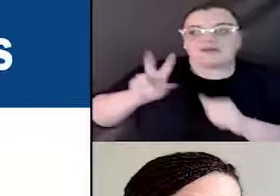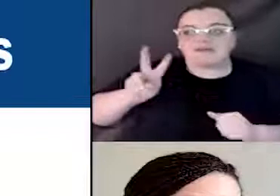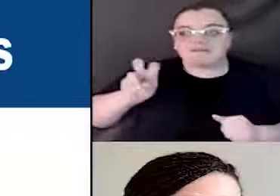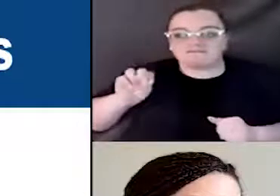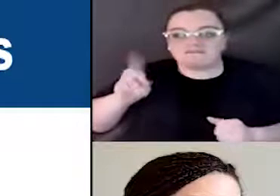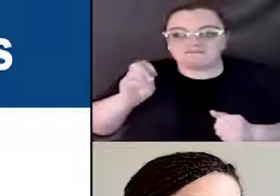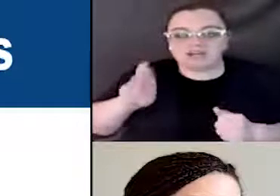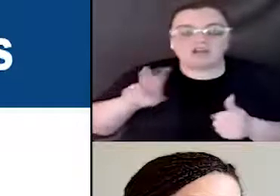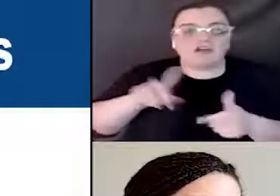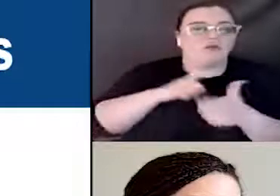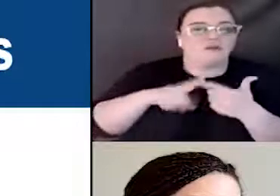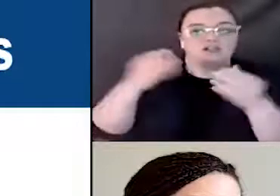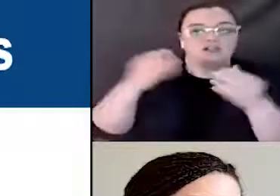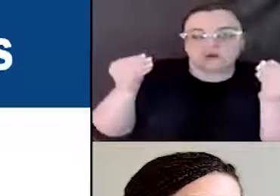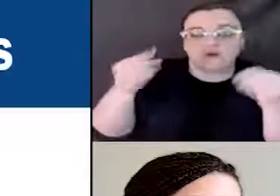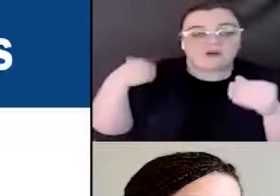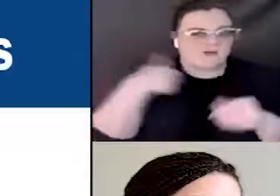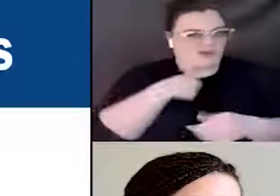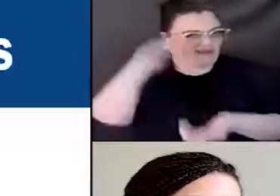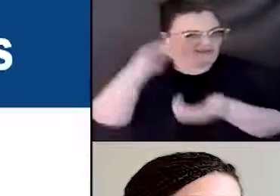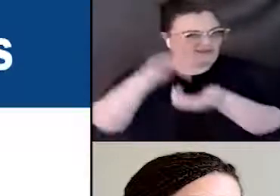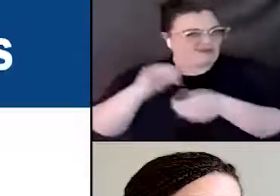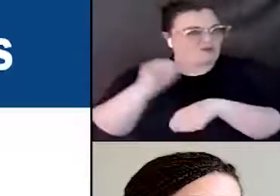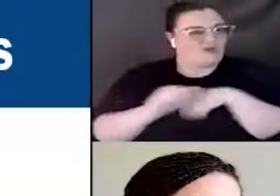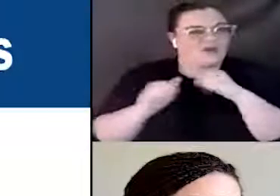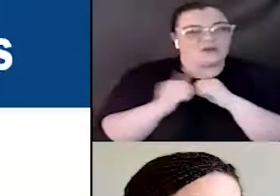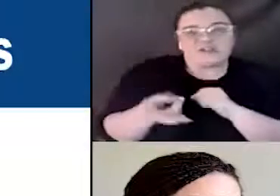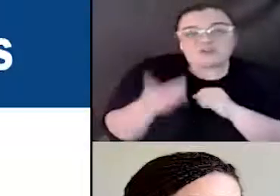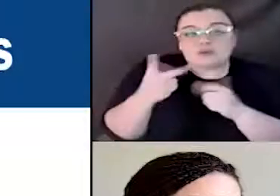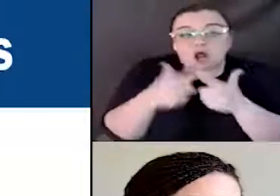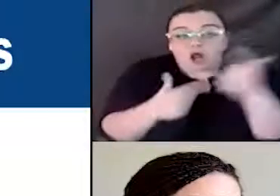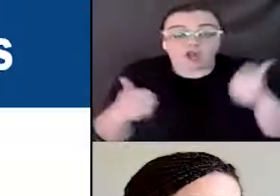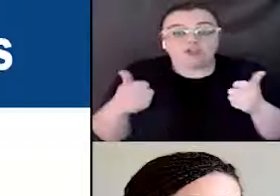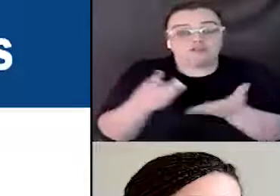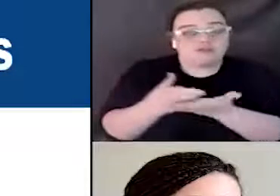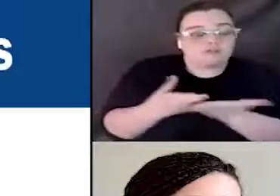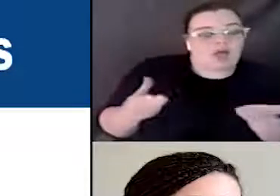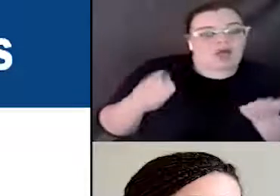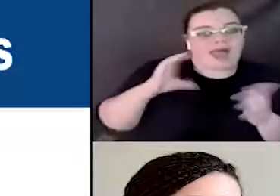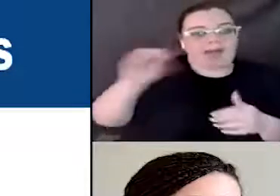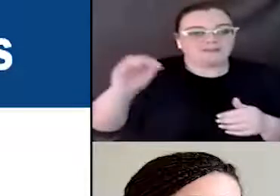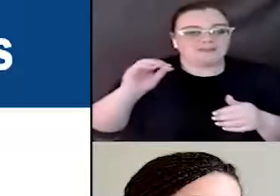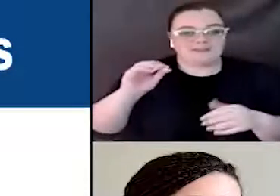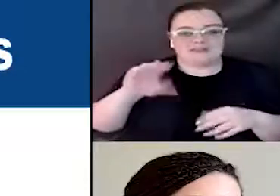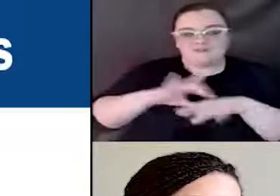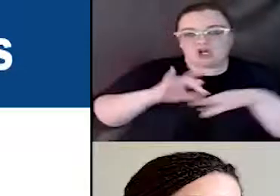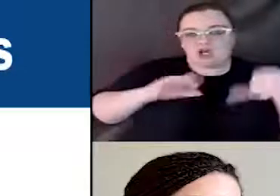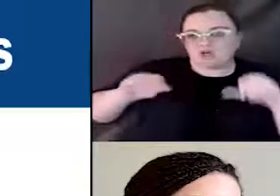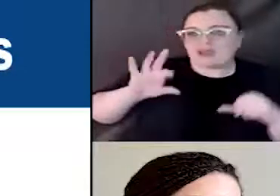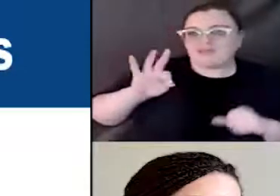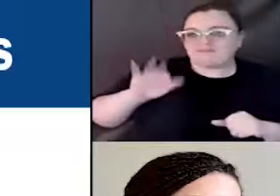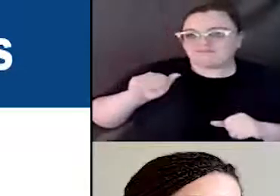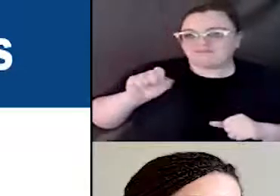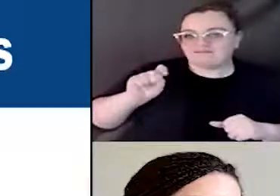We work with 2 of the largest suppliers of earthquake fasteners to get quite good deals in terms of what you